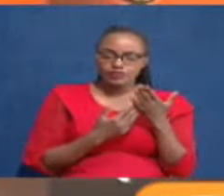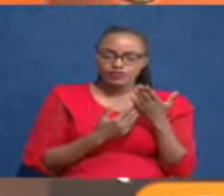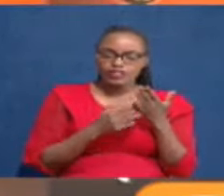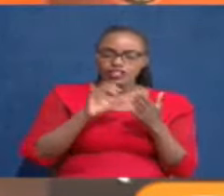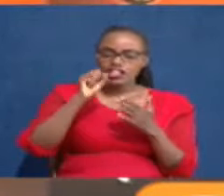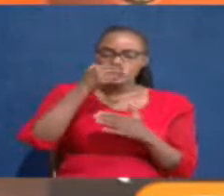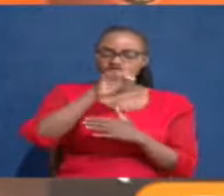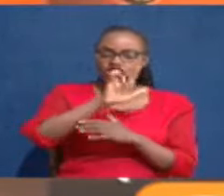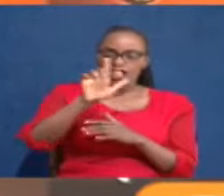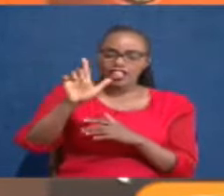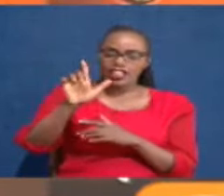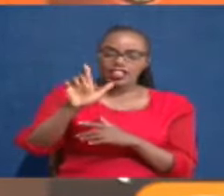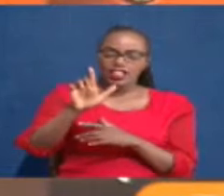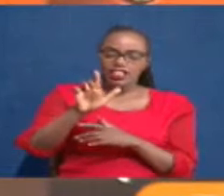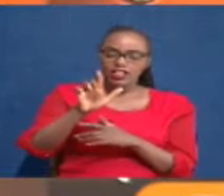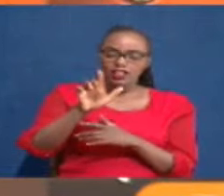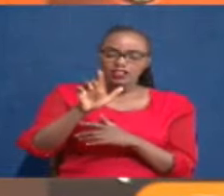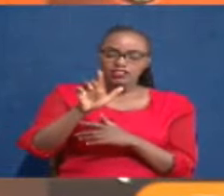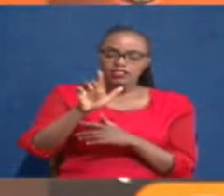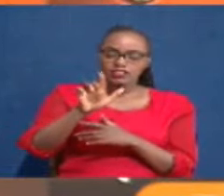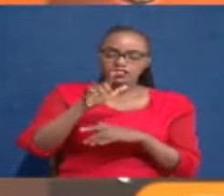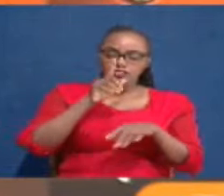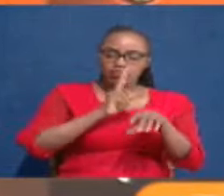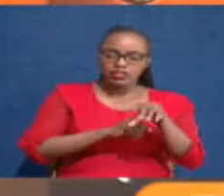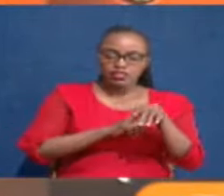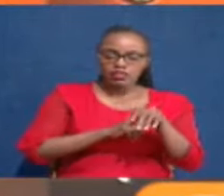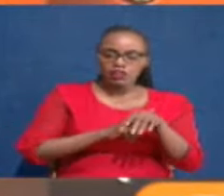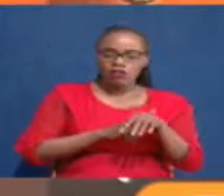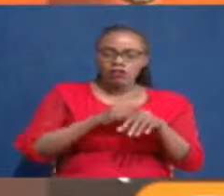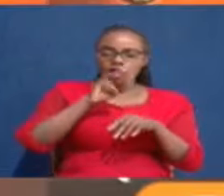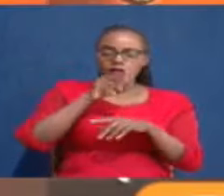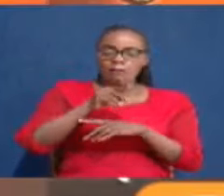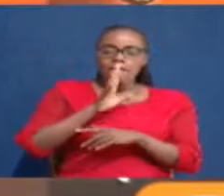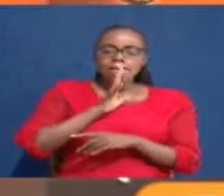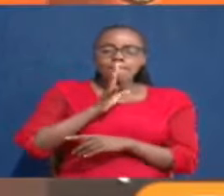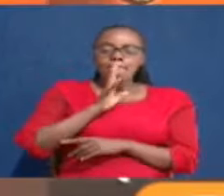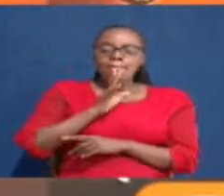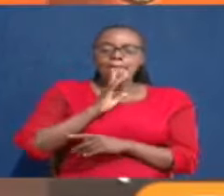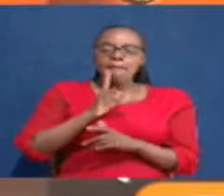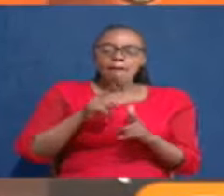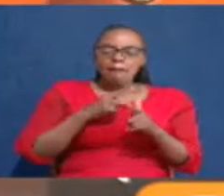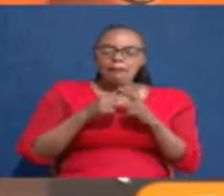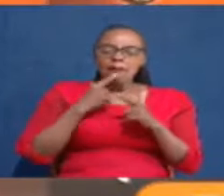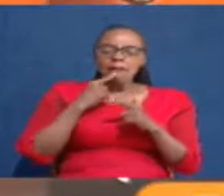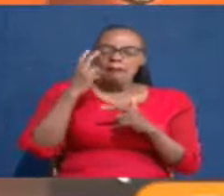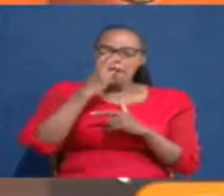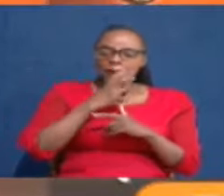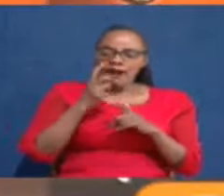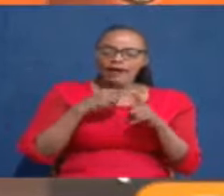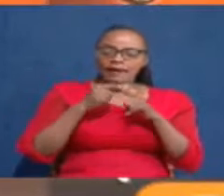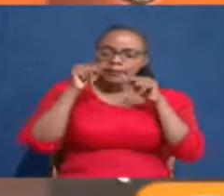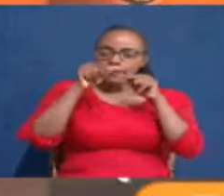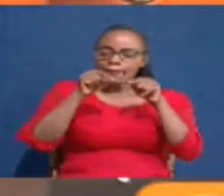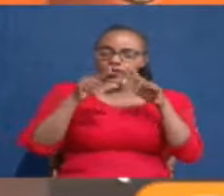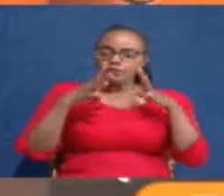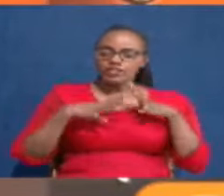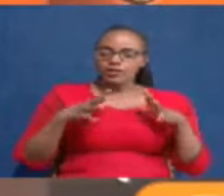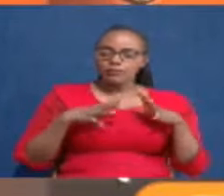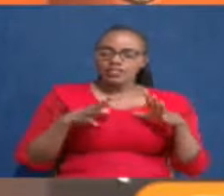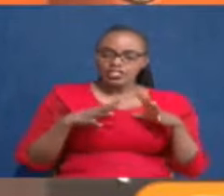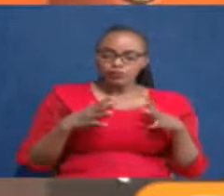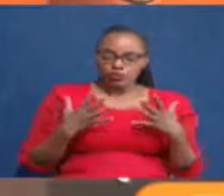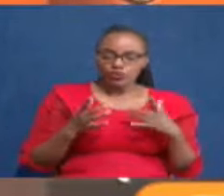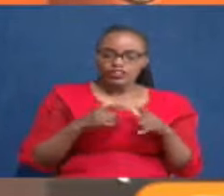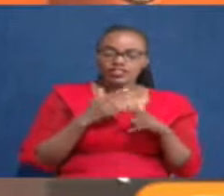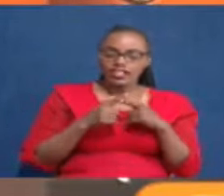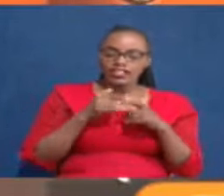shall. And so while the MPs rant and rave and froth at the mouth, blaming everybody else, they